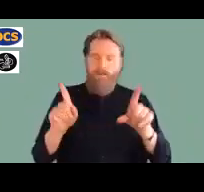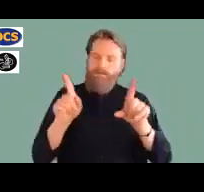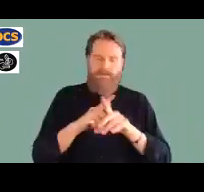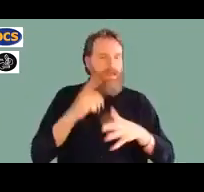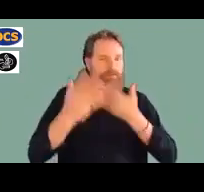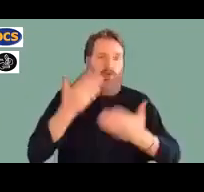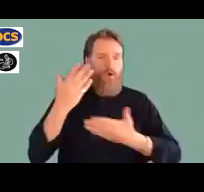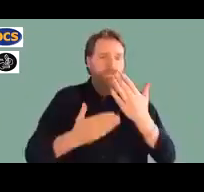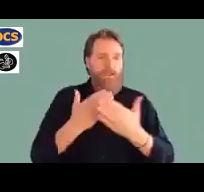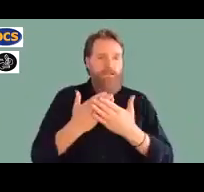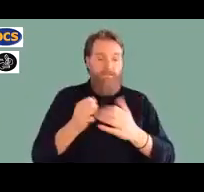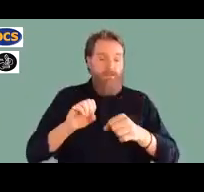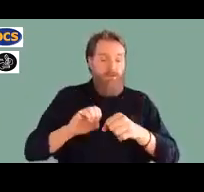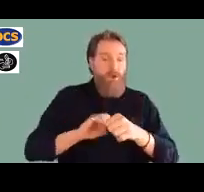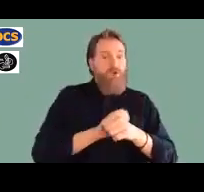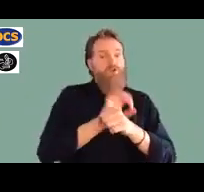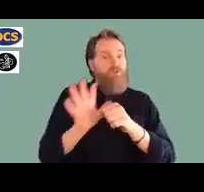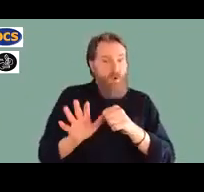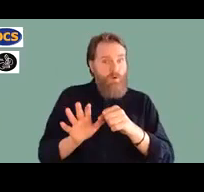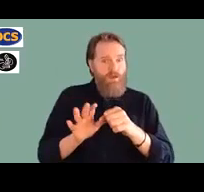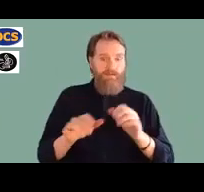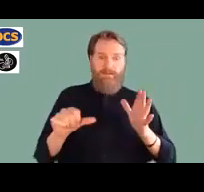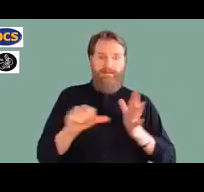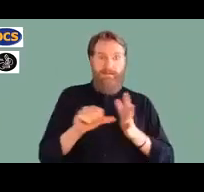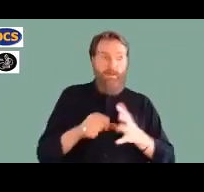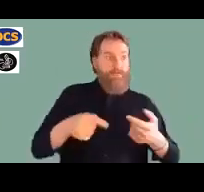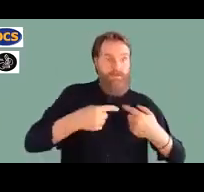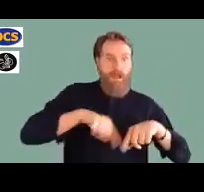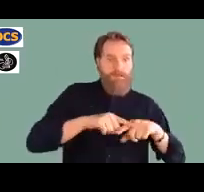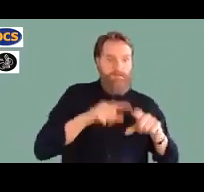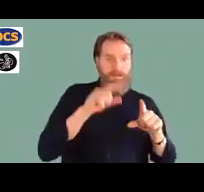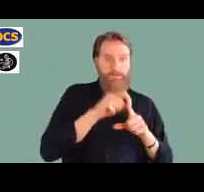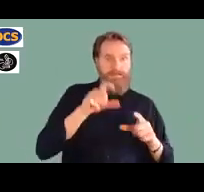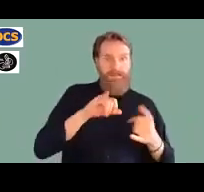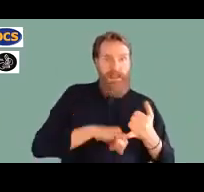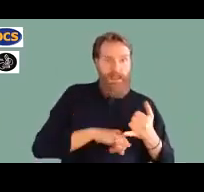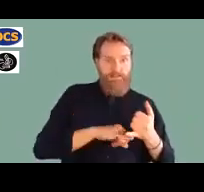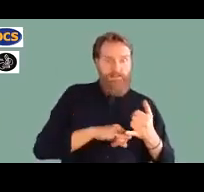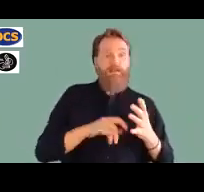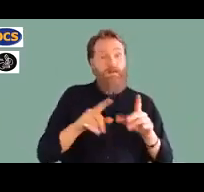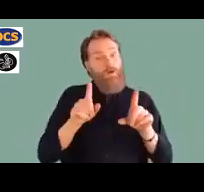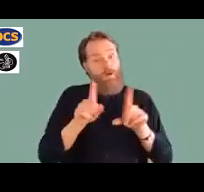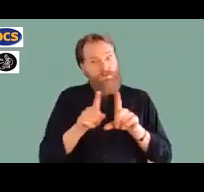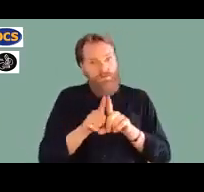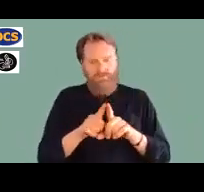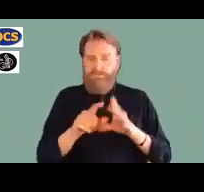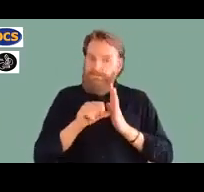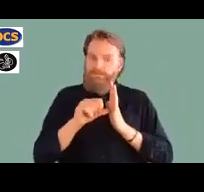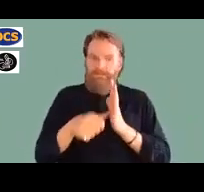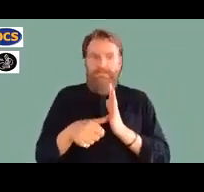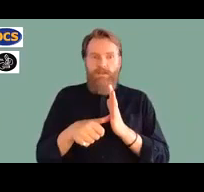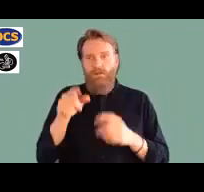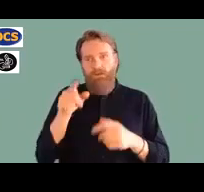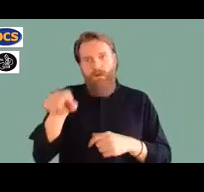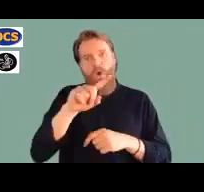the coronavirus has not just been difficult for the union, but those figures tell us that for the people watching tonight, this will have been even greater concern for